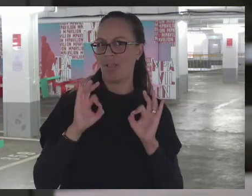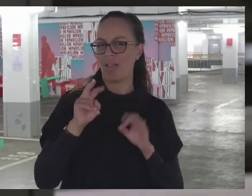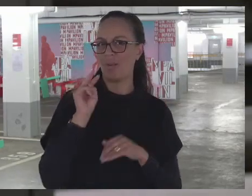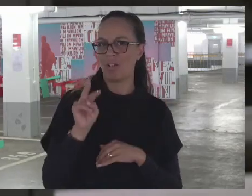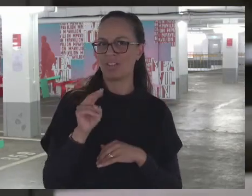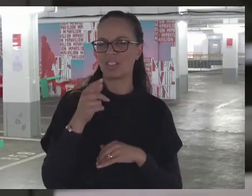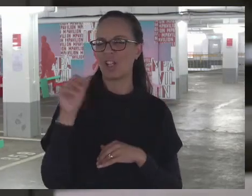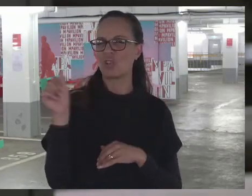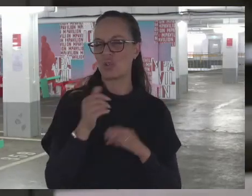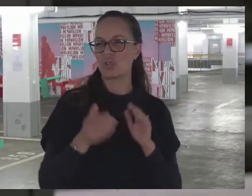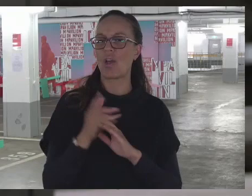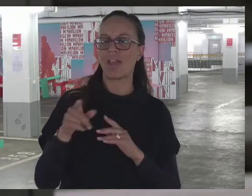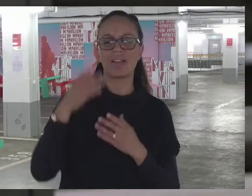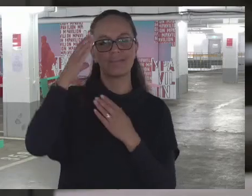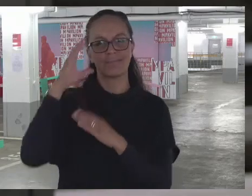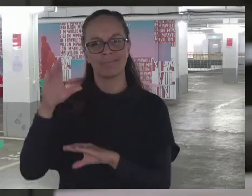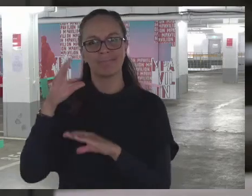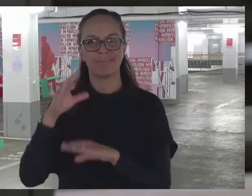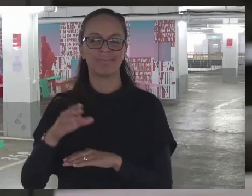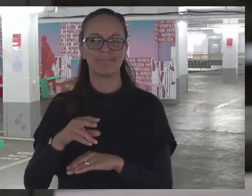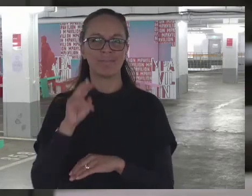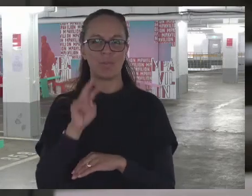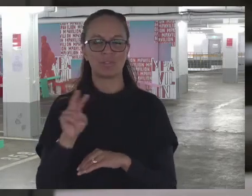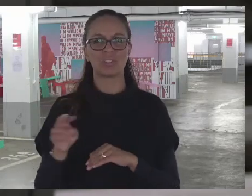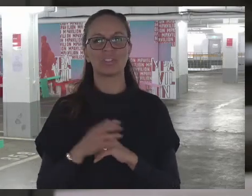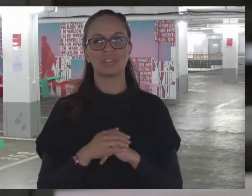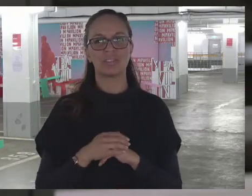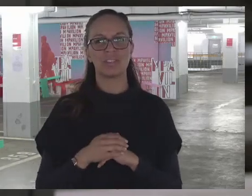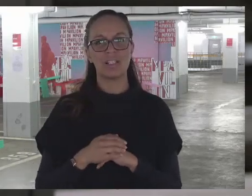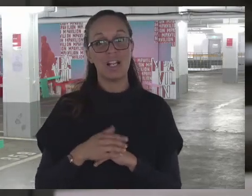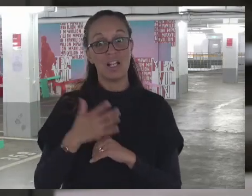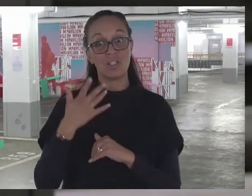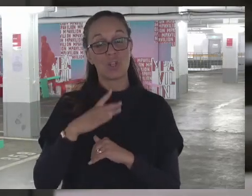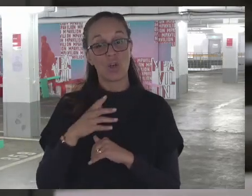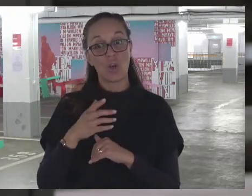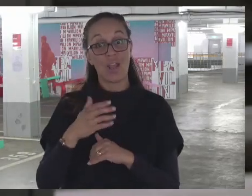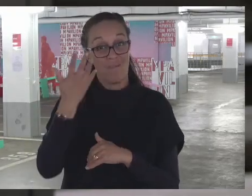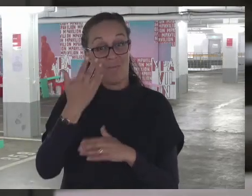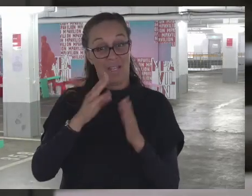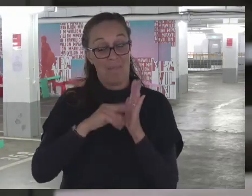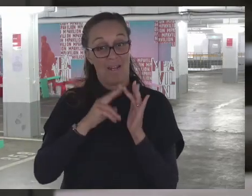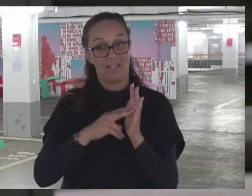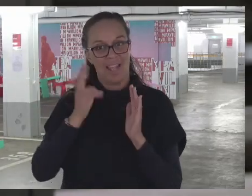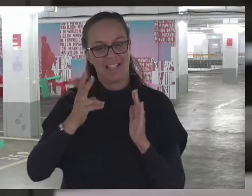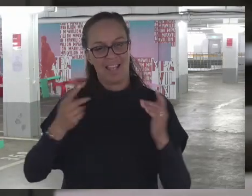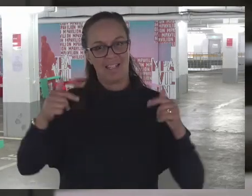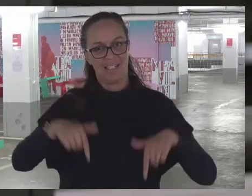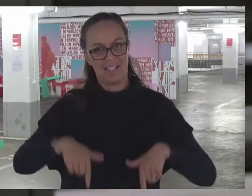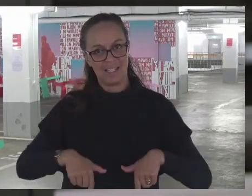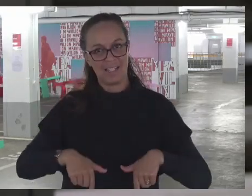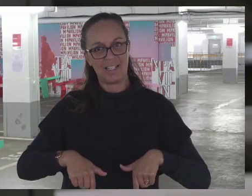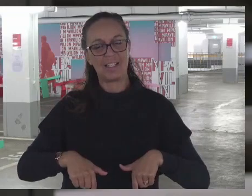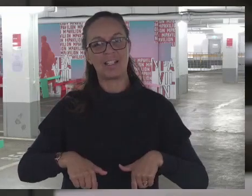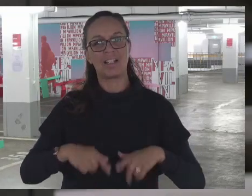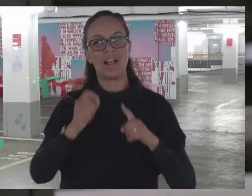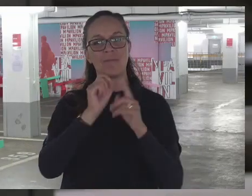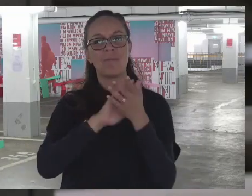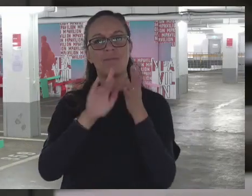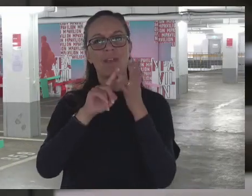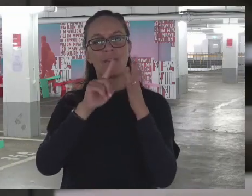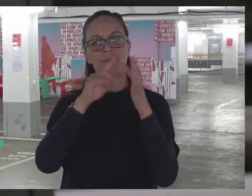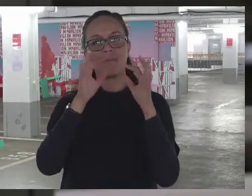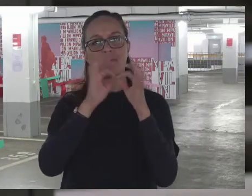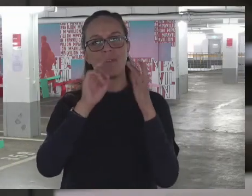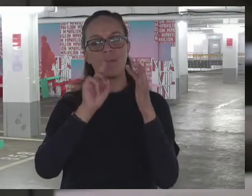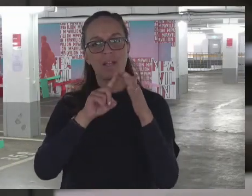night. That just leaves me to, first of all, say join us here in 15 minutes as we have Phoebe Powell and Kate